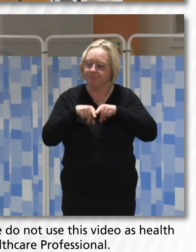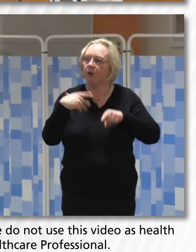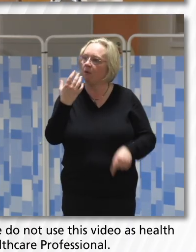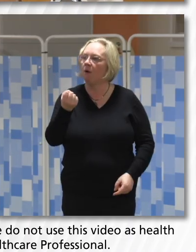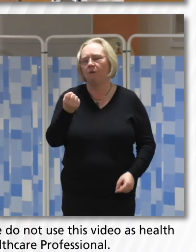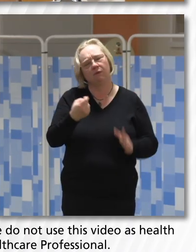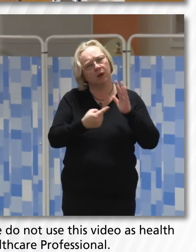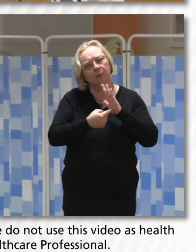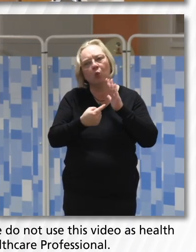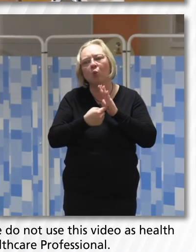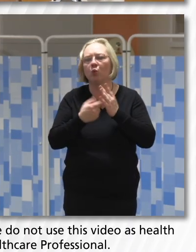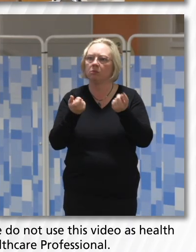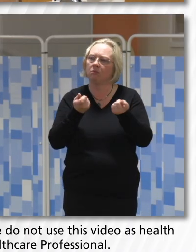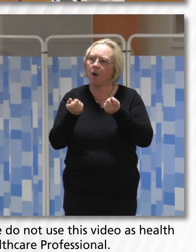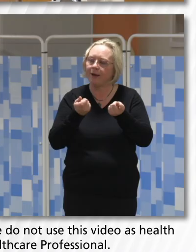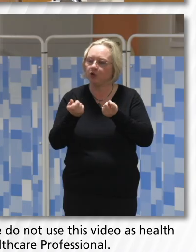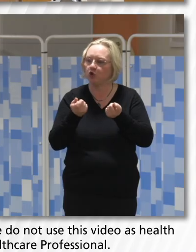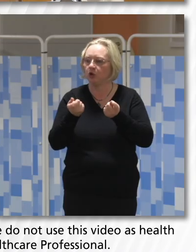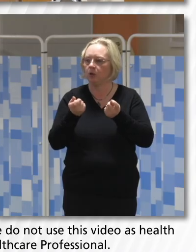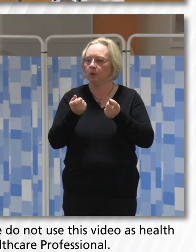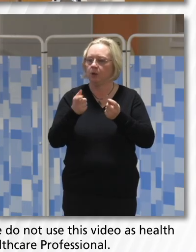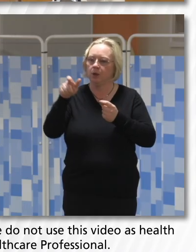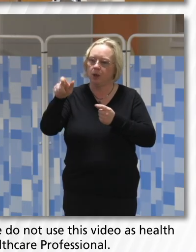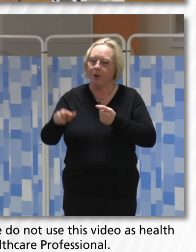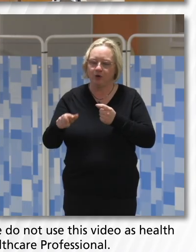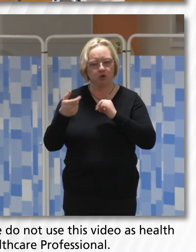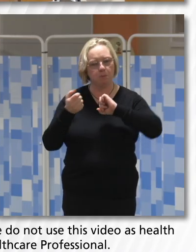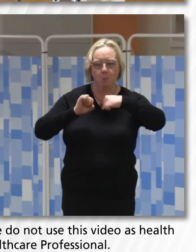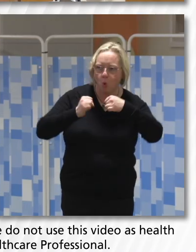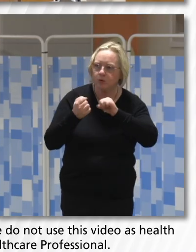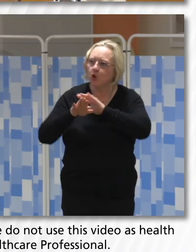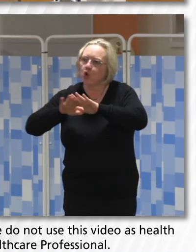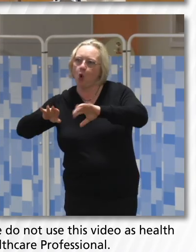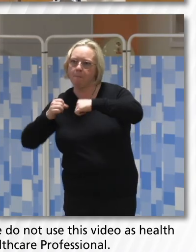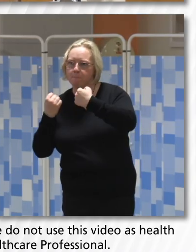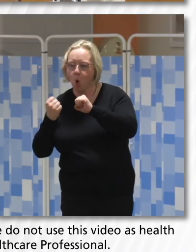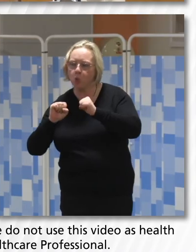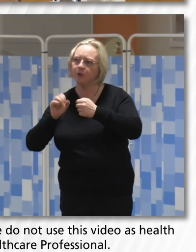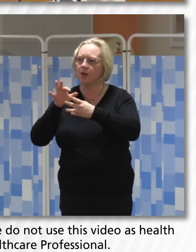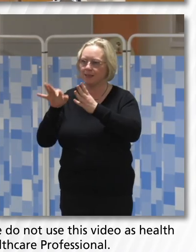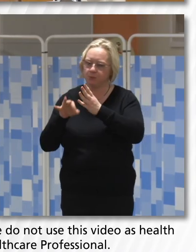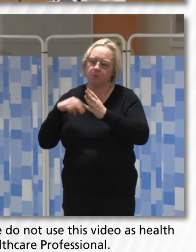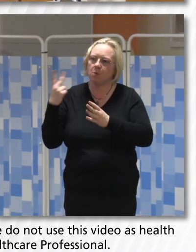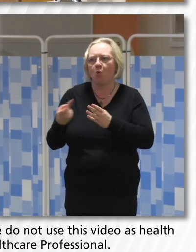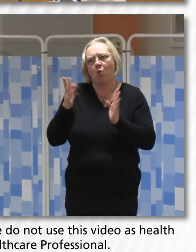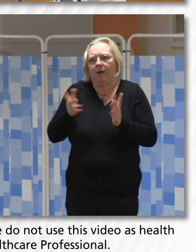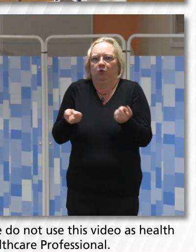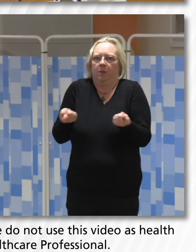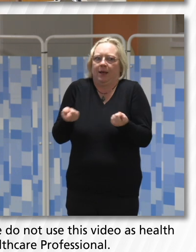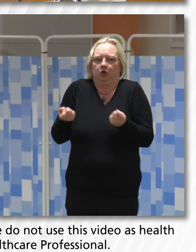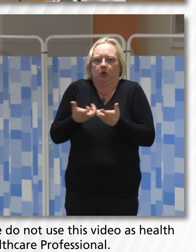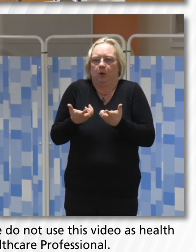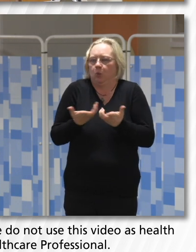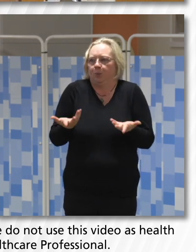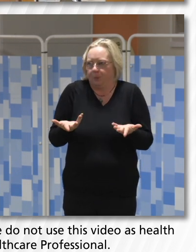so important in managing both a patient's non-motor and motor symptoms, as Fiona said, which are,